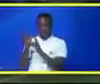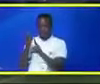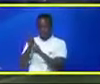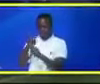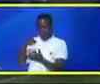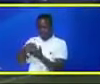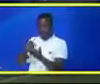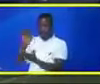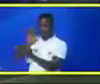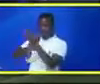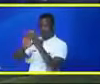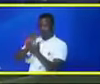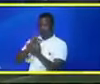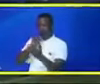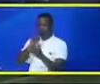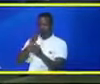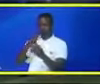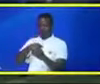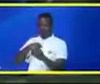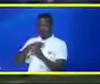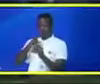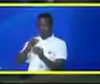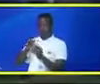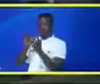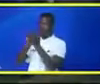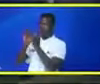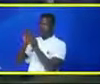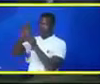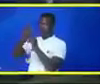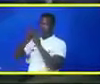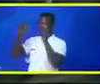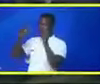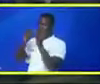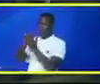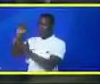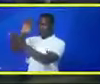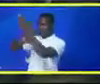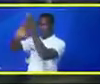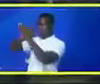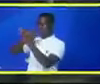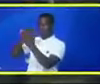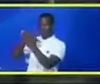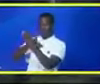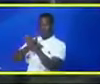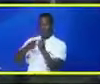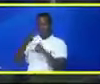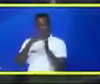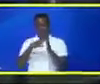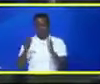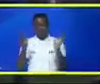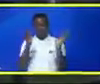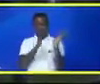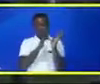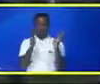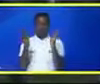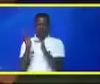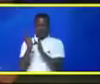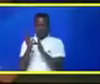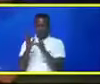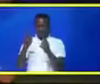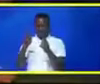before, not Joshua Selman, the one who is greater, the one who called us. Say, Jesus,